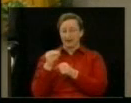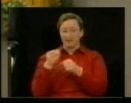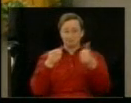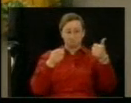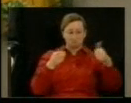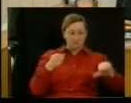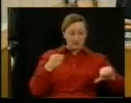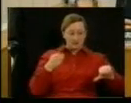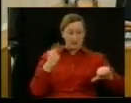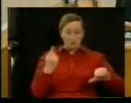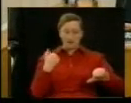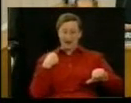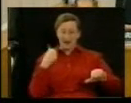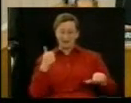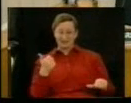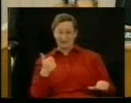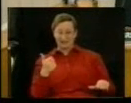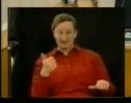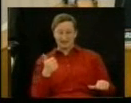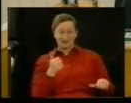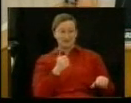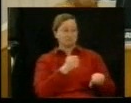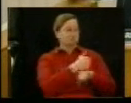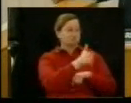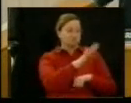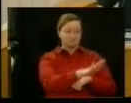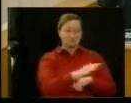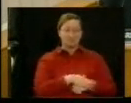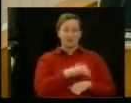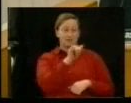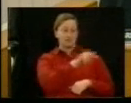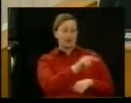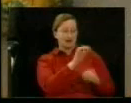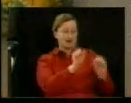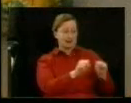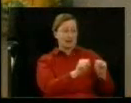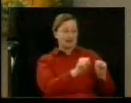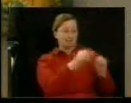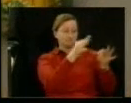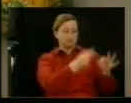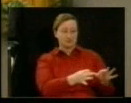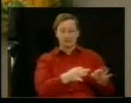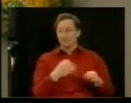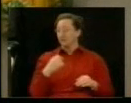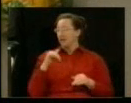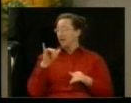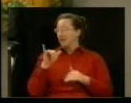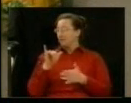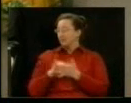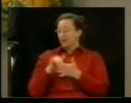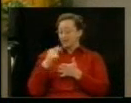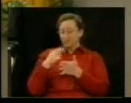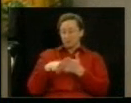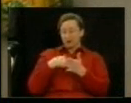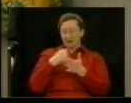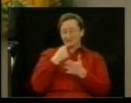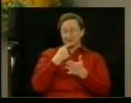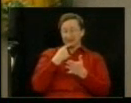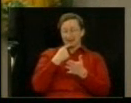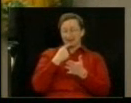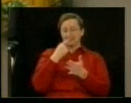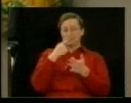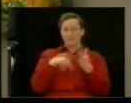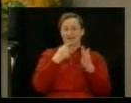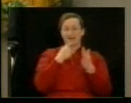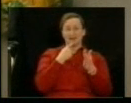had 10, then shame on them. That's Let fine. them make that decision, not us. That's fine. I'm just restating what they have said publicly. Did you know